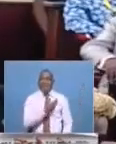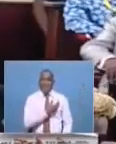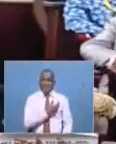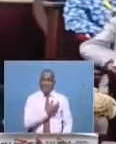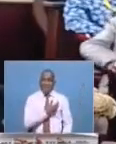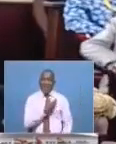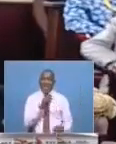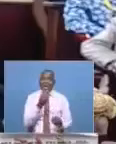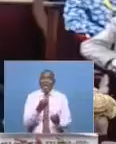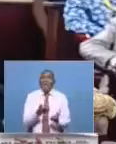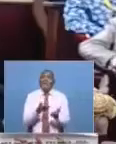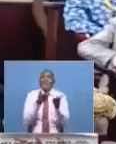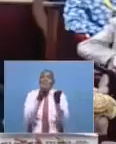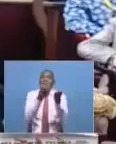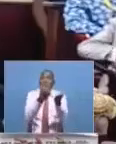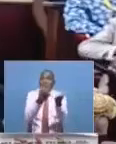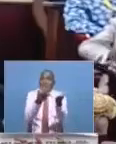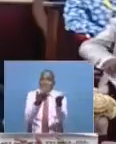is that